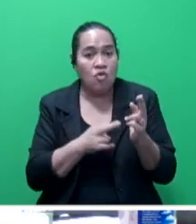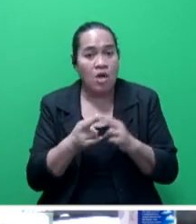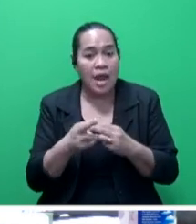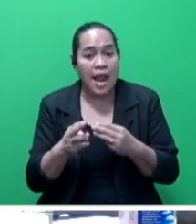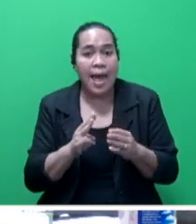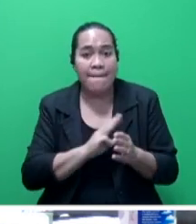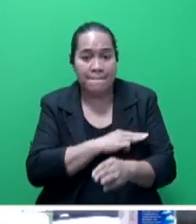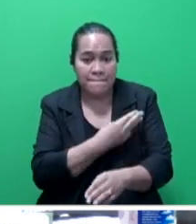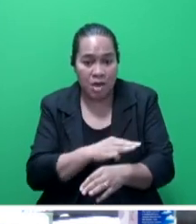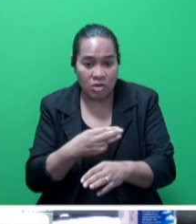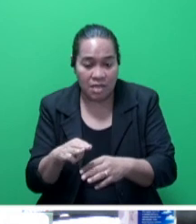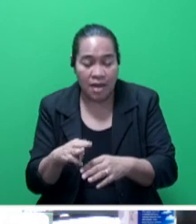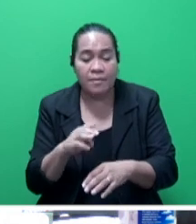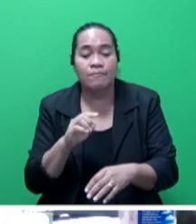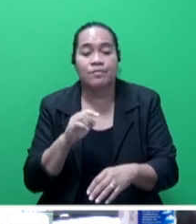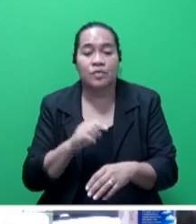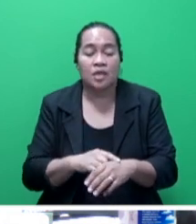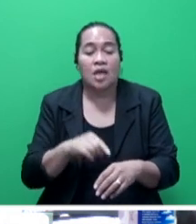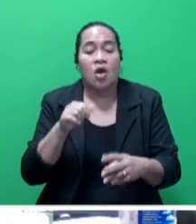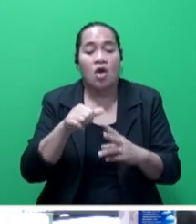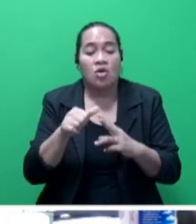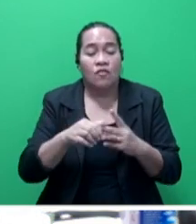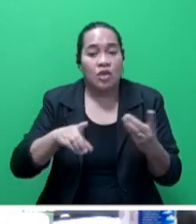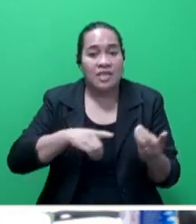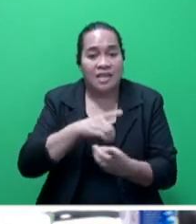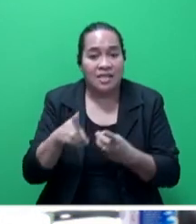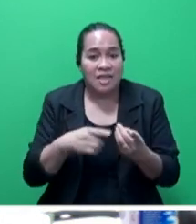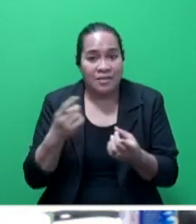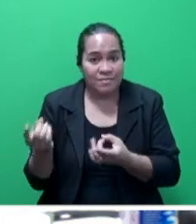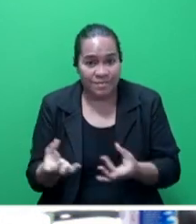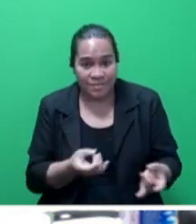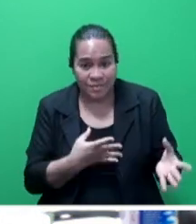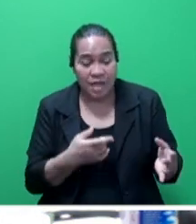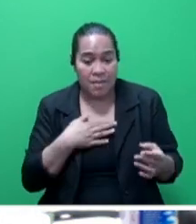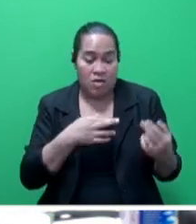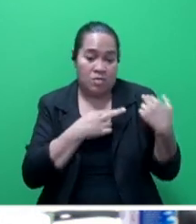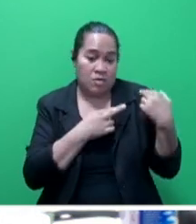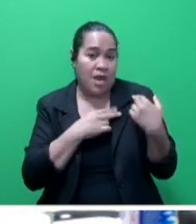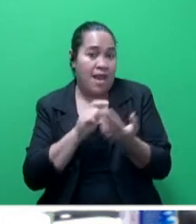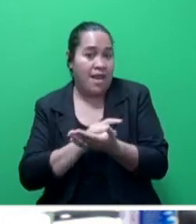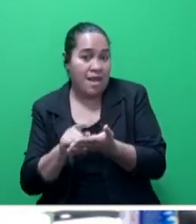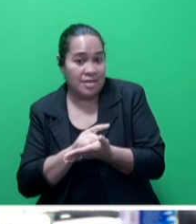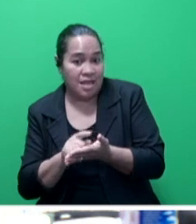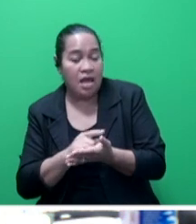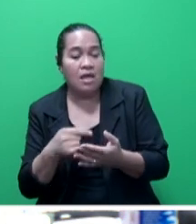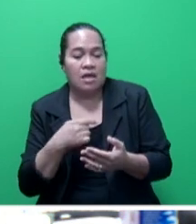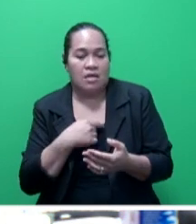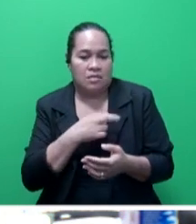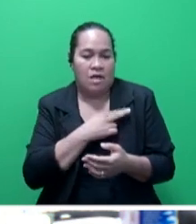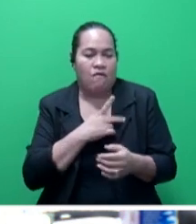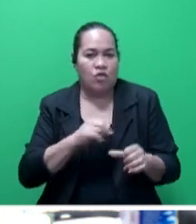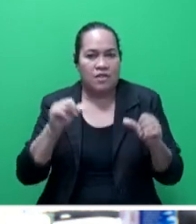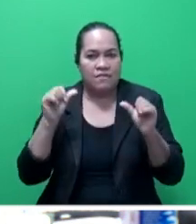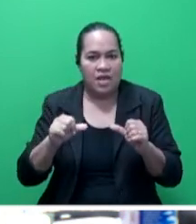Development and Disaster Management, and later on as my portfolio responsibility as Minister responsible for